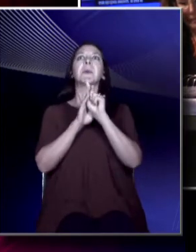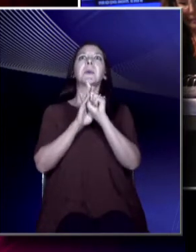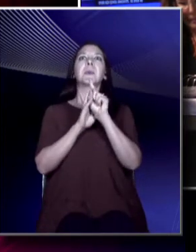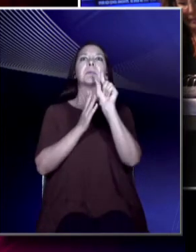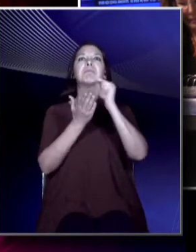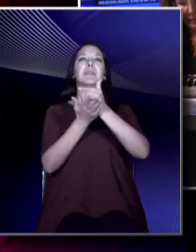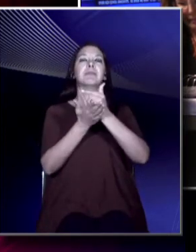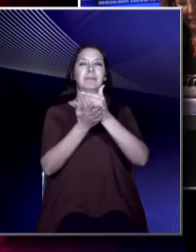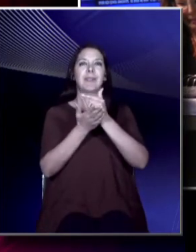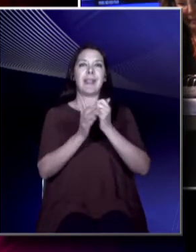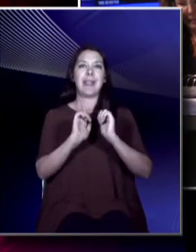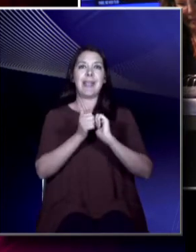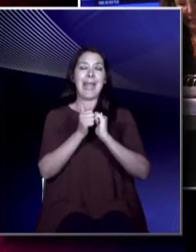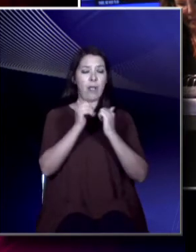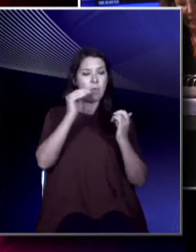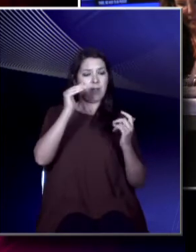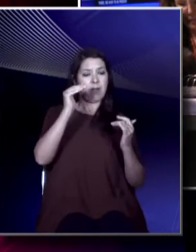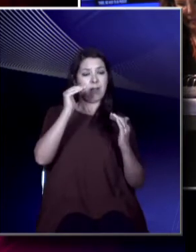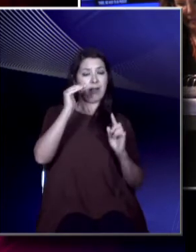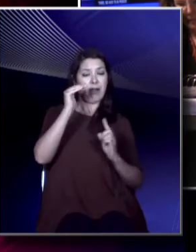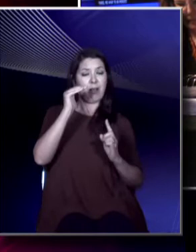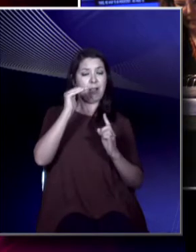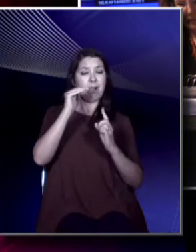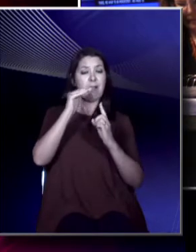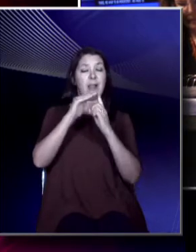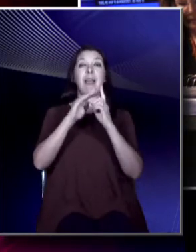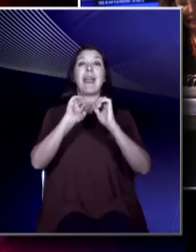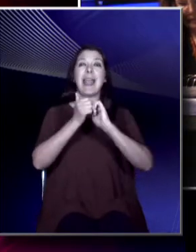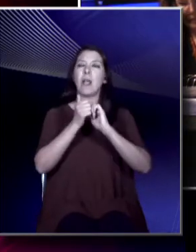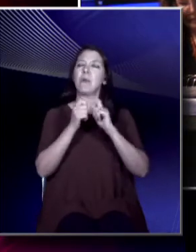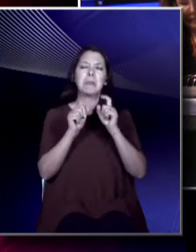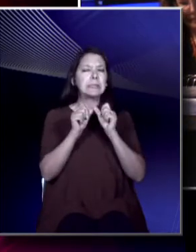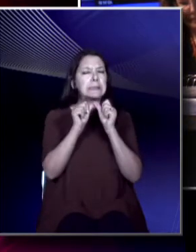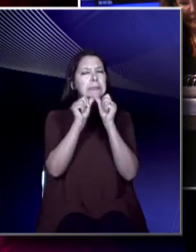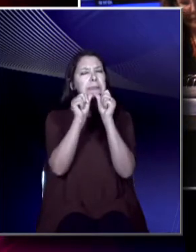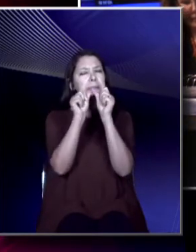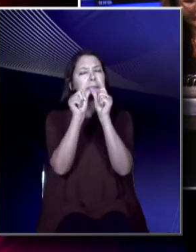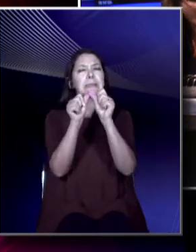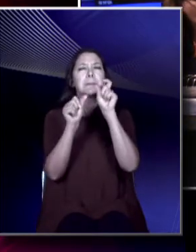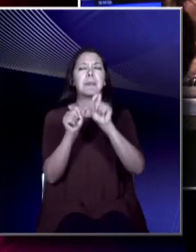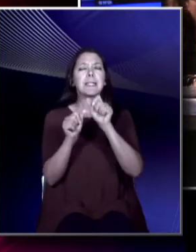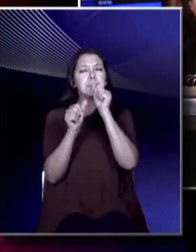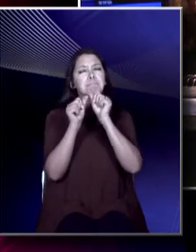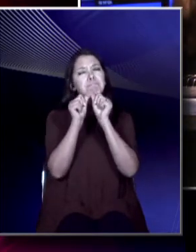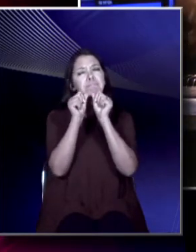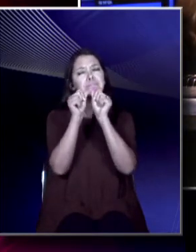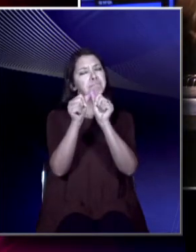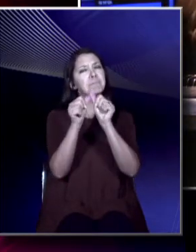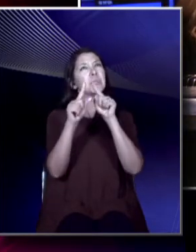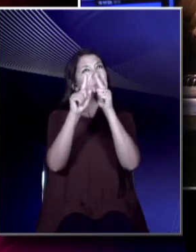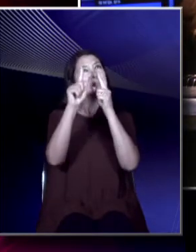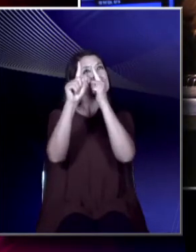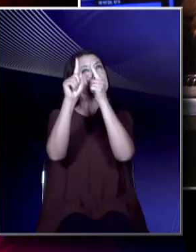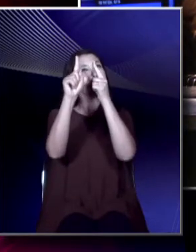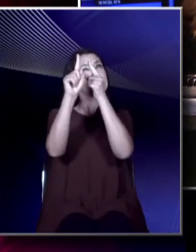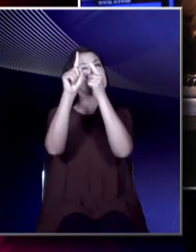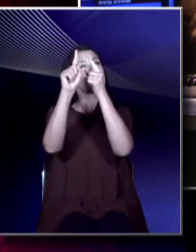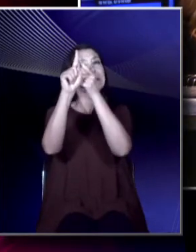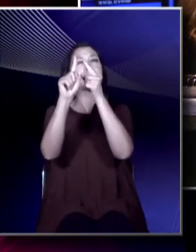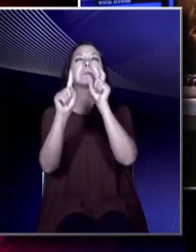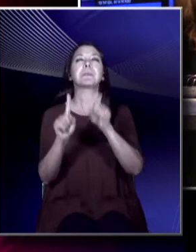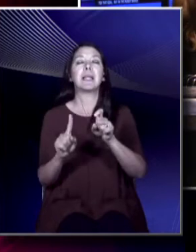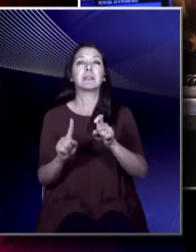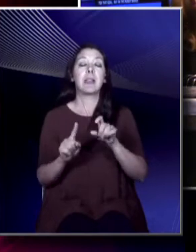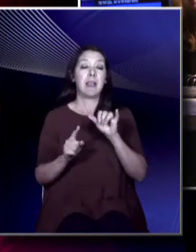be persistent. We have to keep reaching for that goal. But in the murky water, in